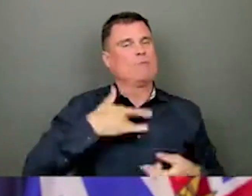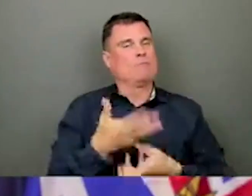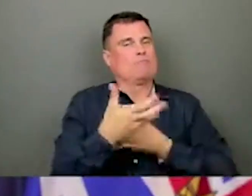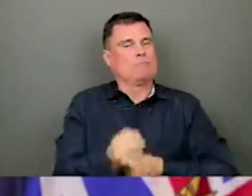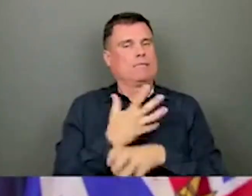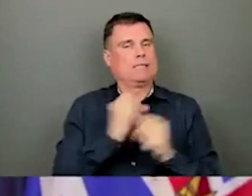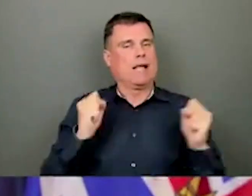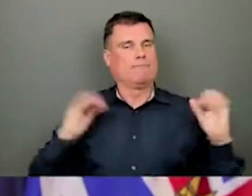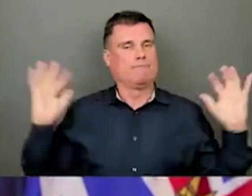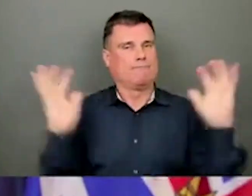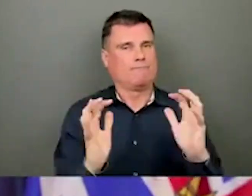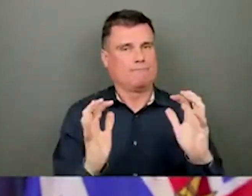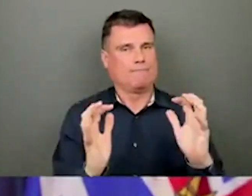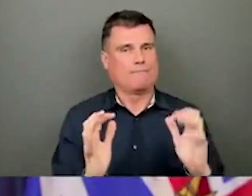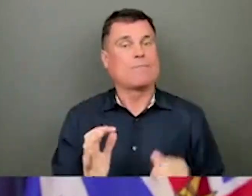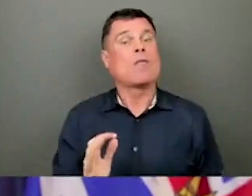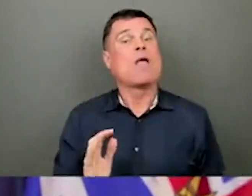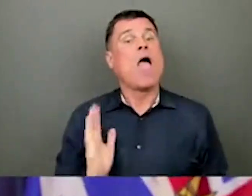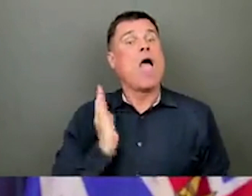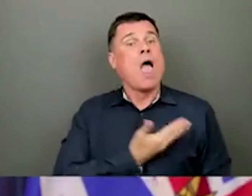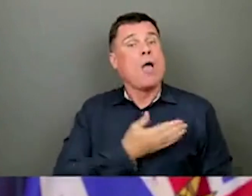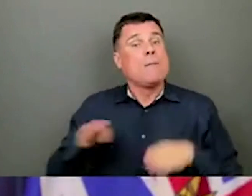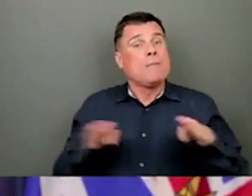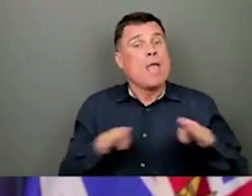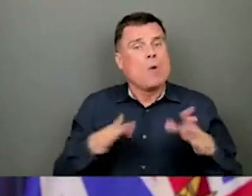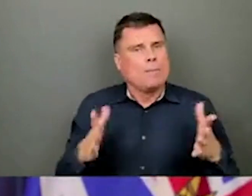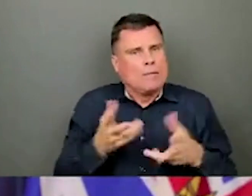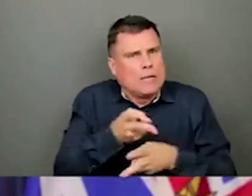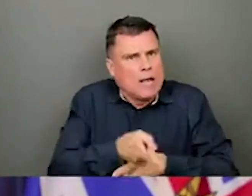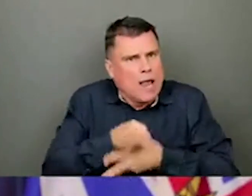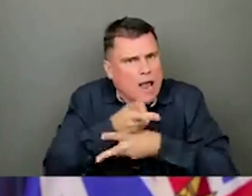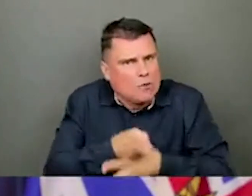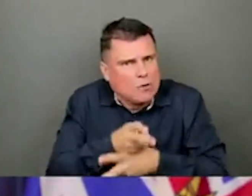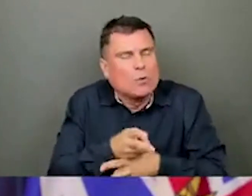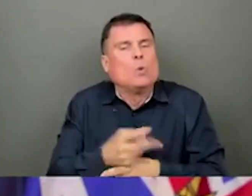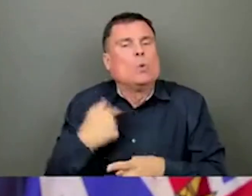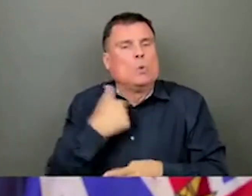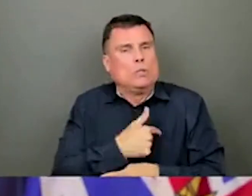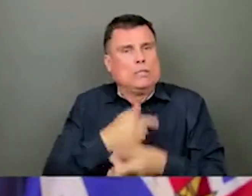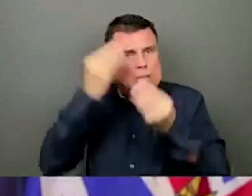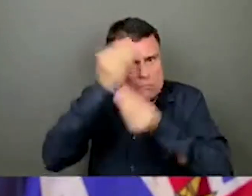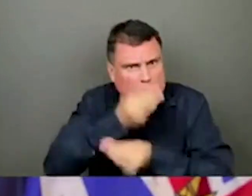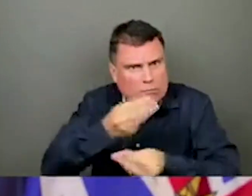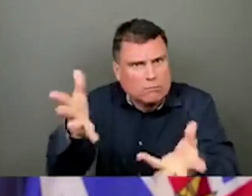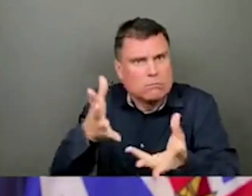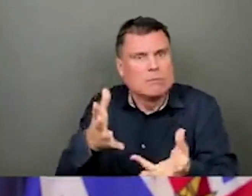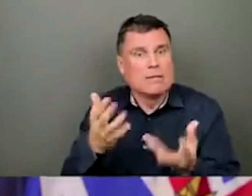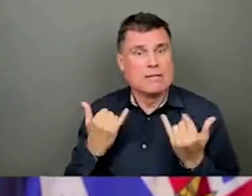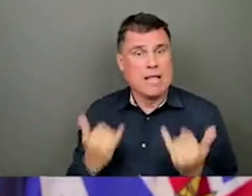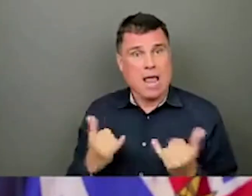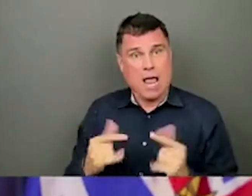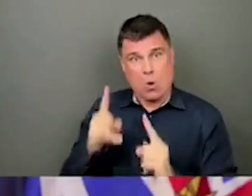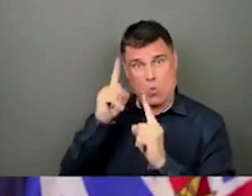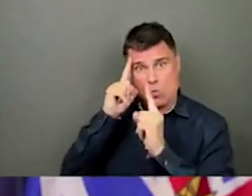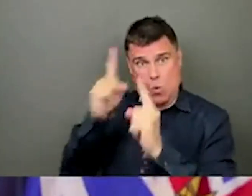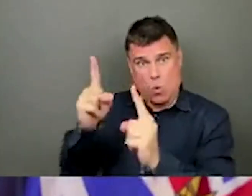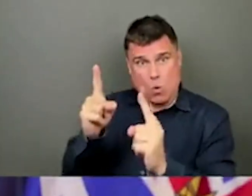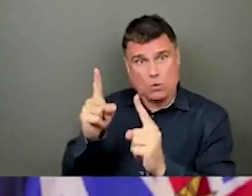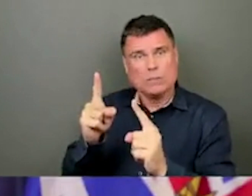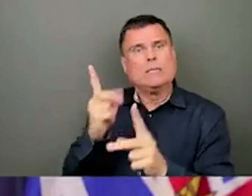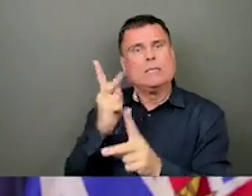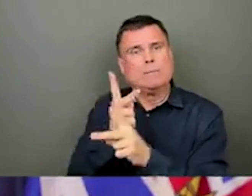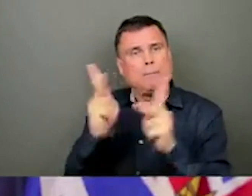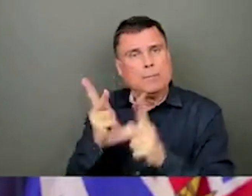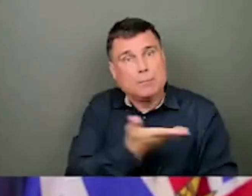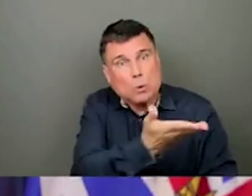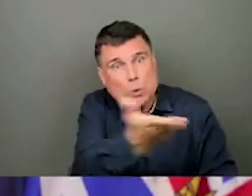and acting with precision. Providing advance notice of this measure to stop the spread, keep people safe, and increase confidence will